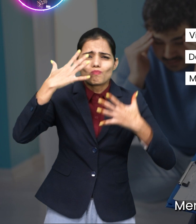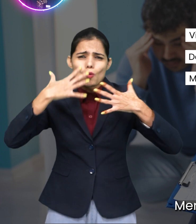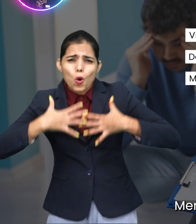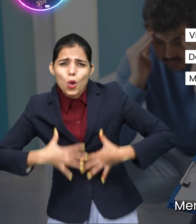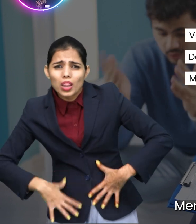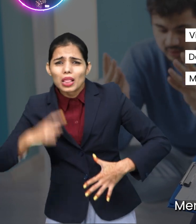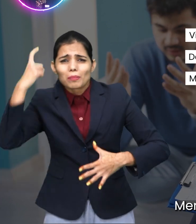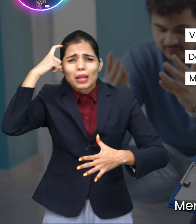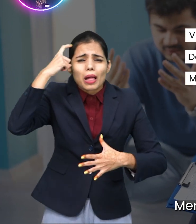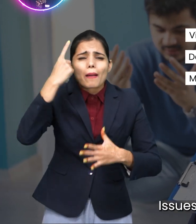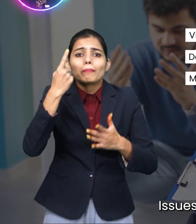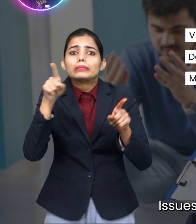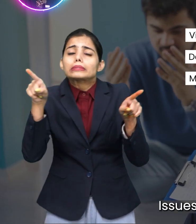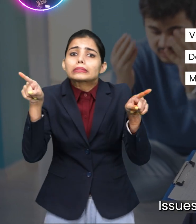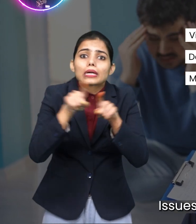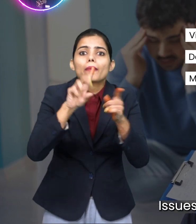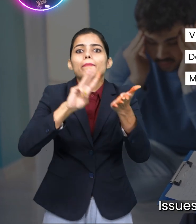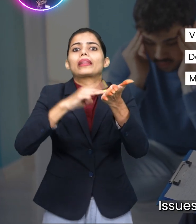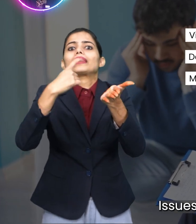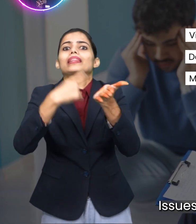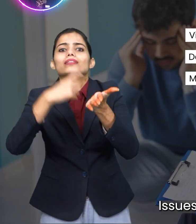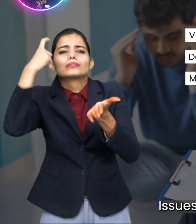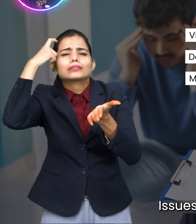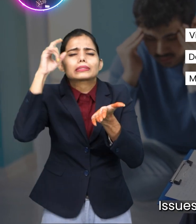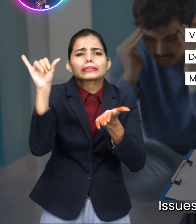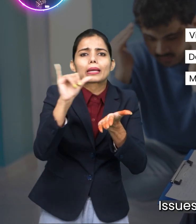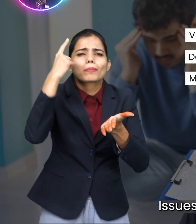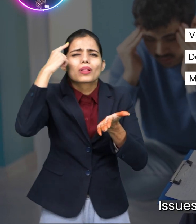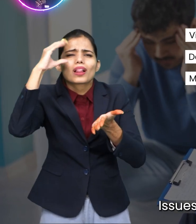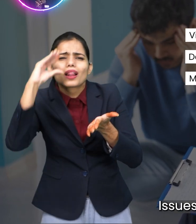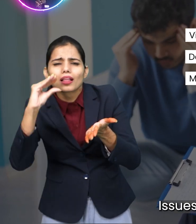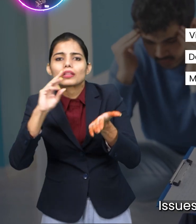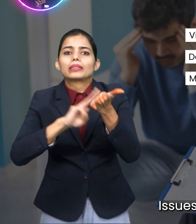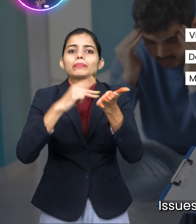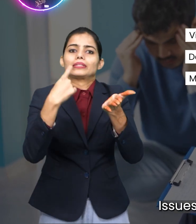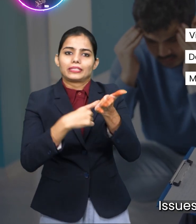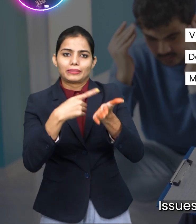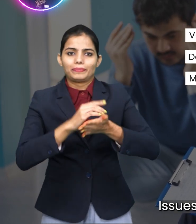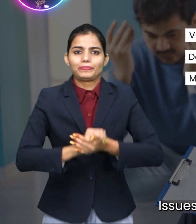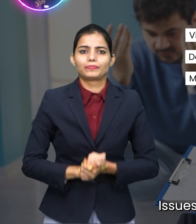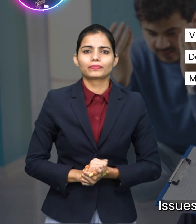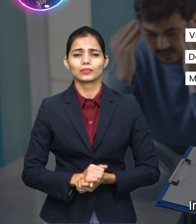mental health conditions, issues with mental well being,